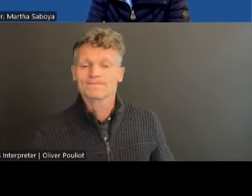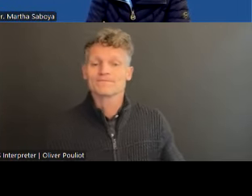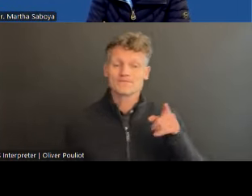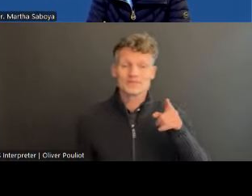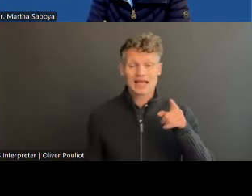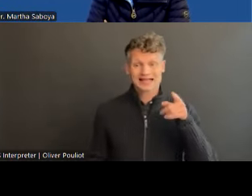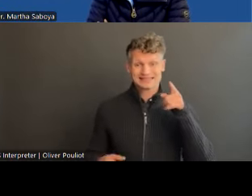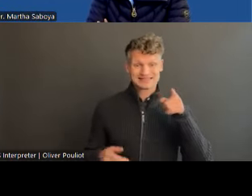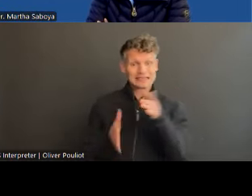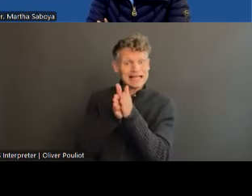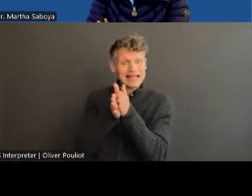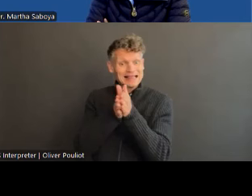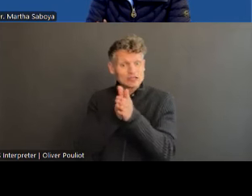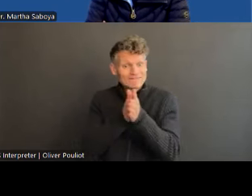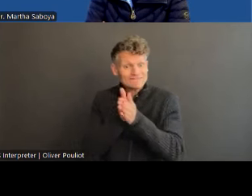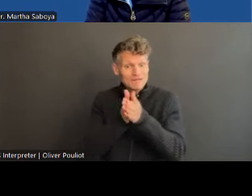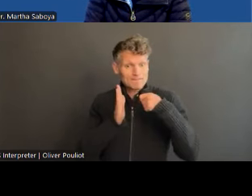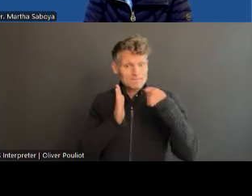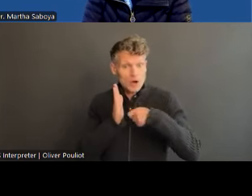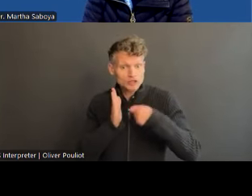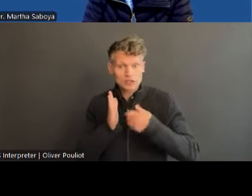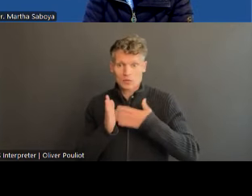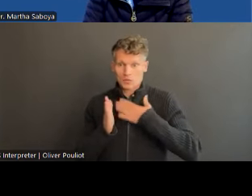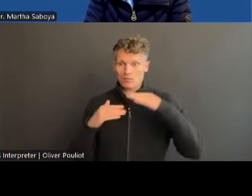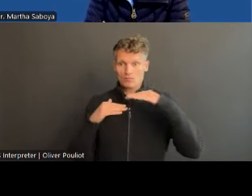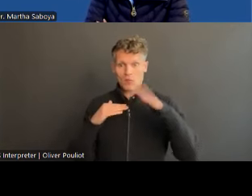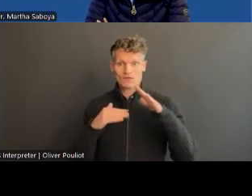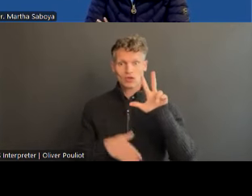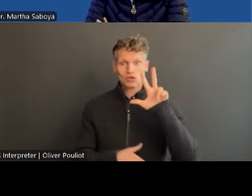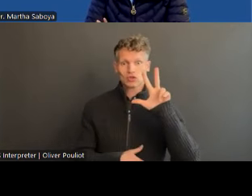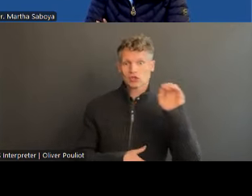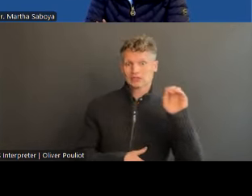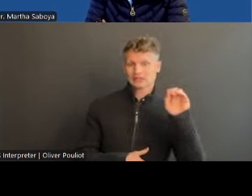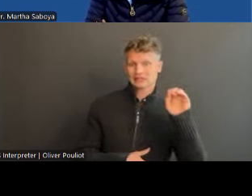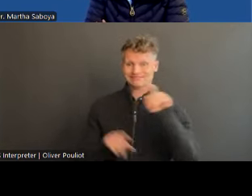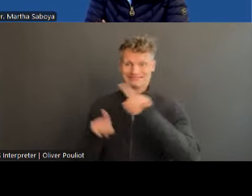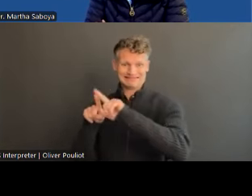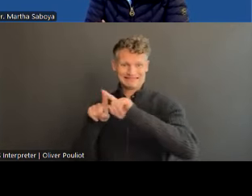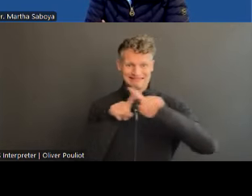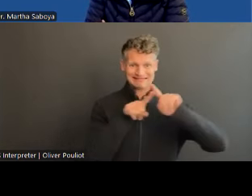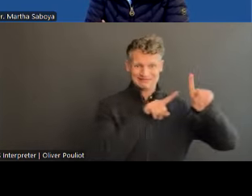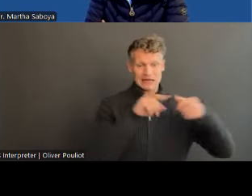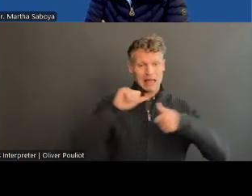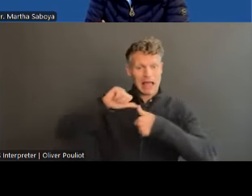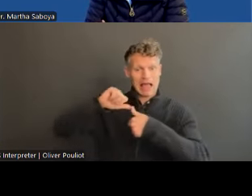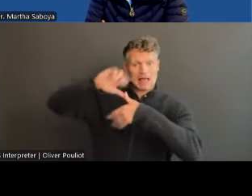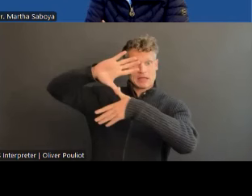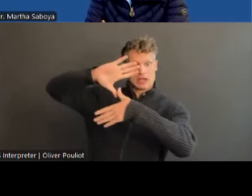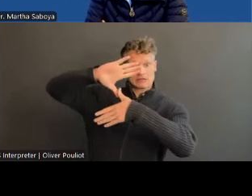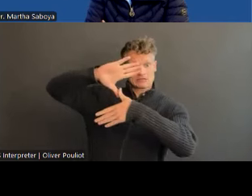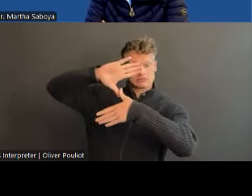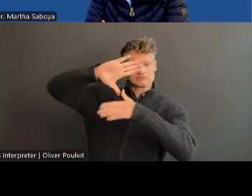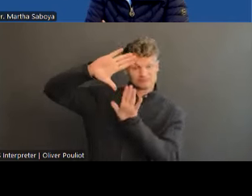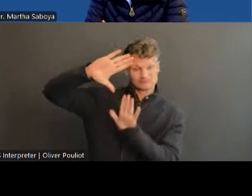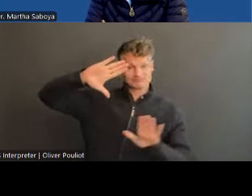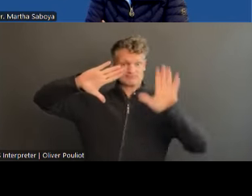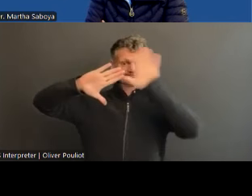related conditions. It is important to highlight that this elimination initiative has